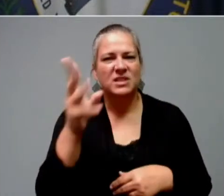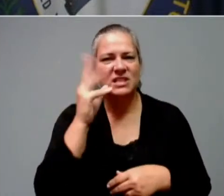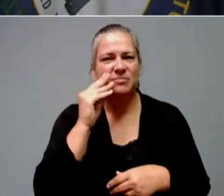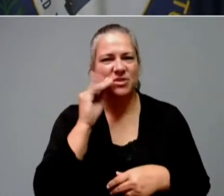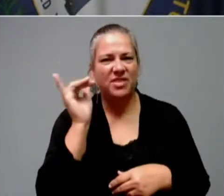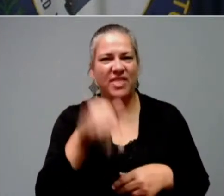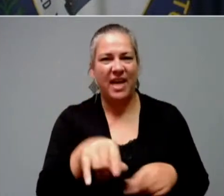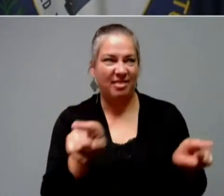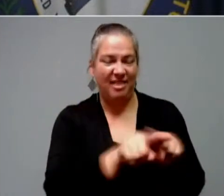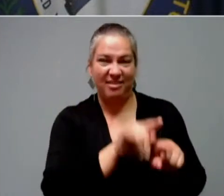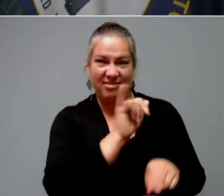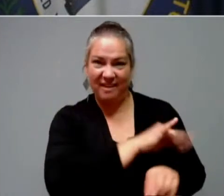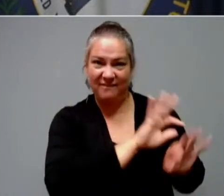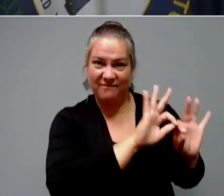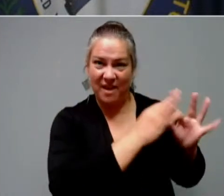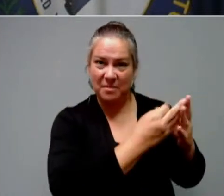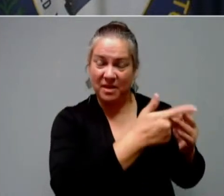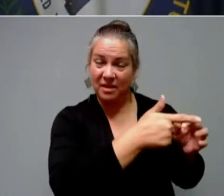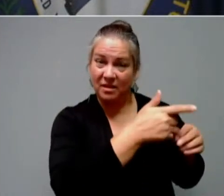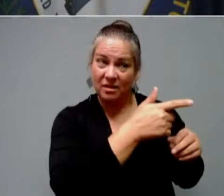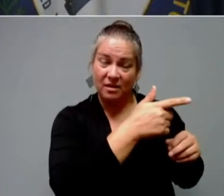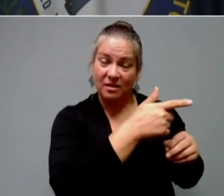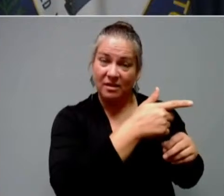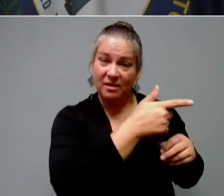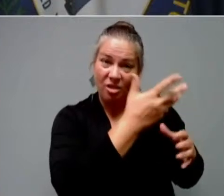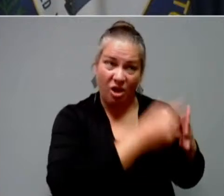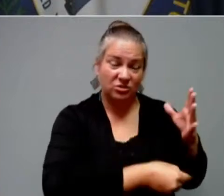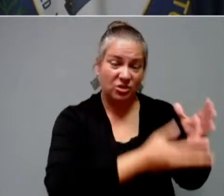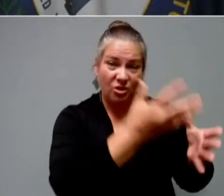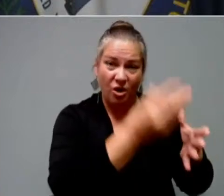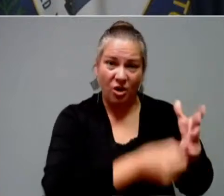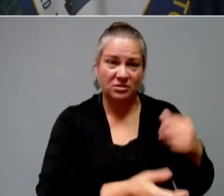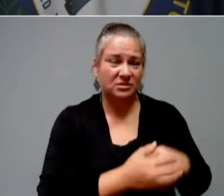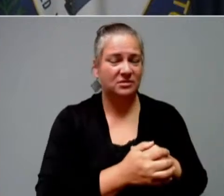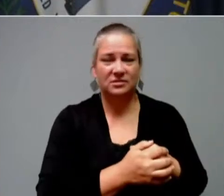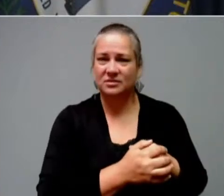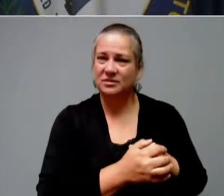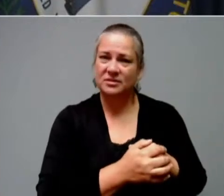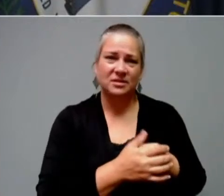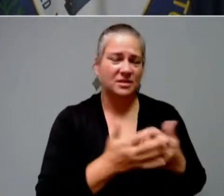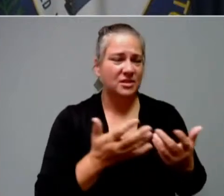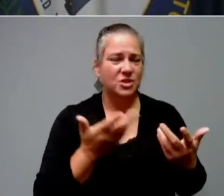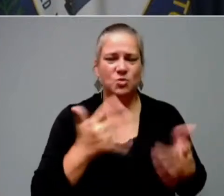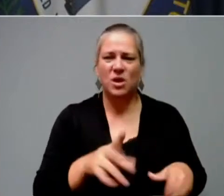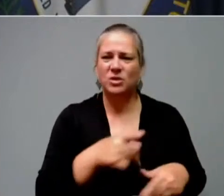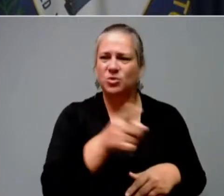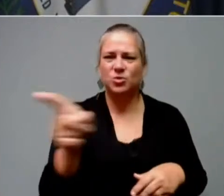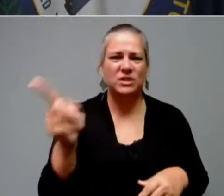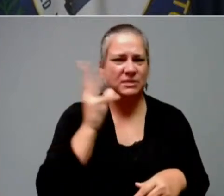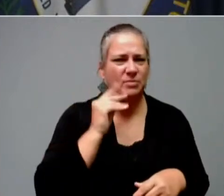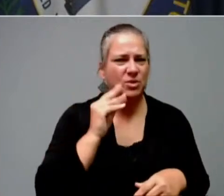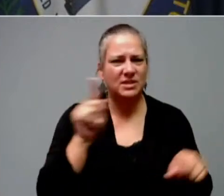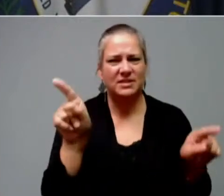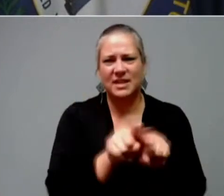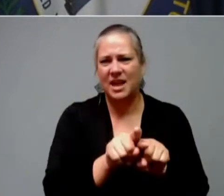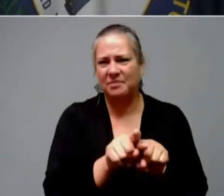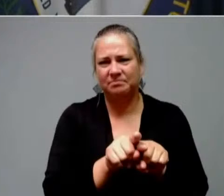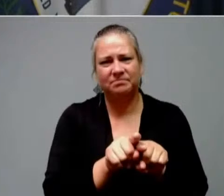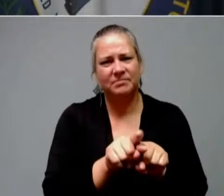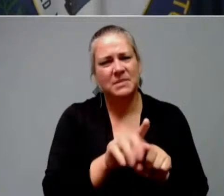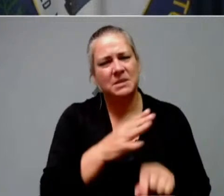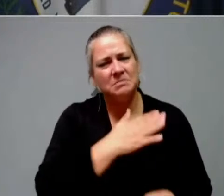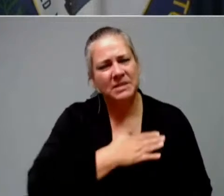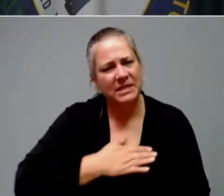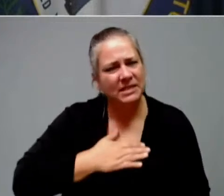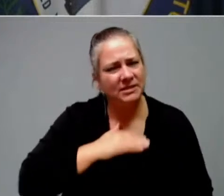have and what he and his brothers and sisters have gone through. Please, everybody, it's not a